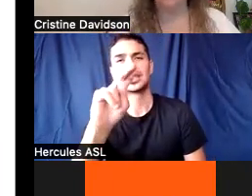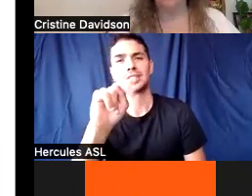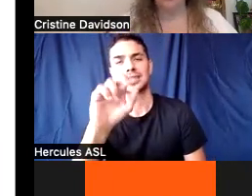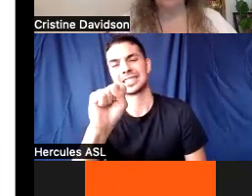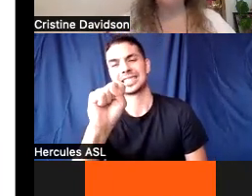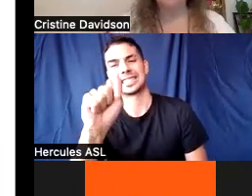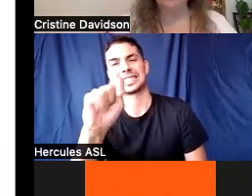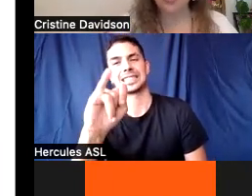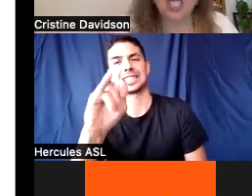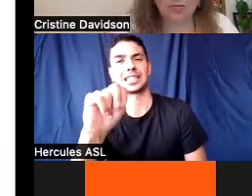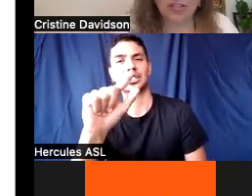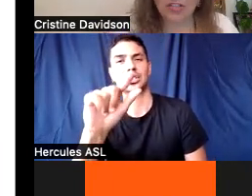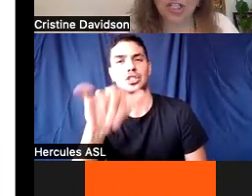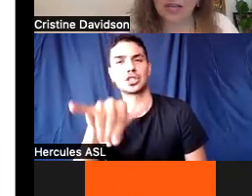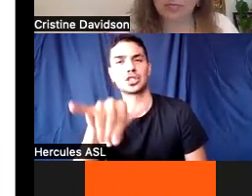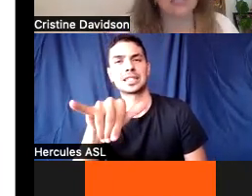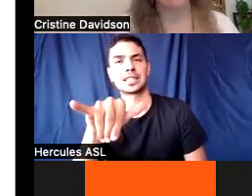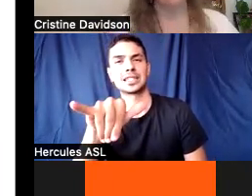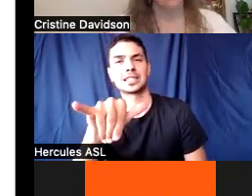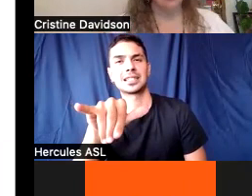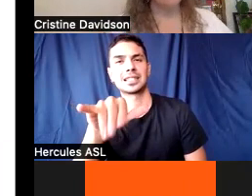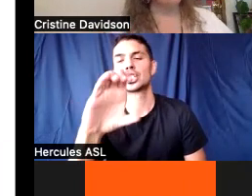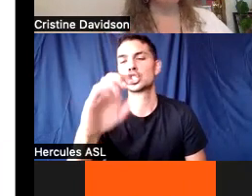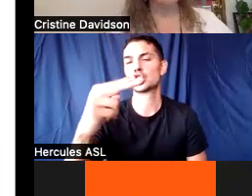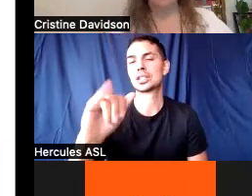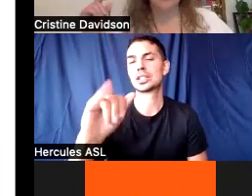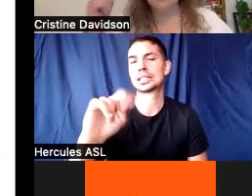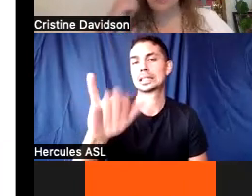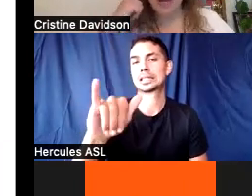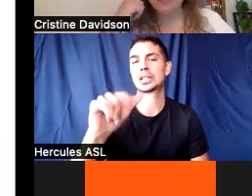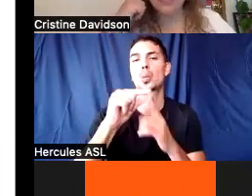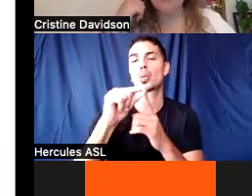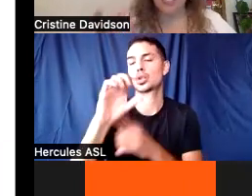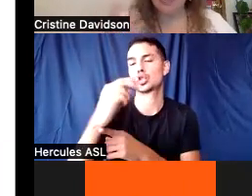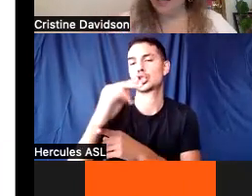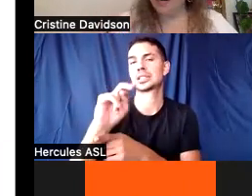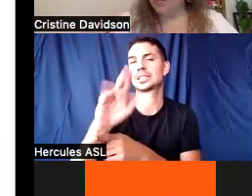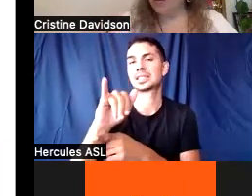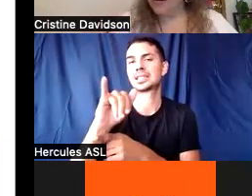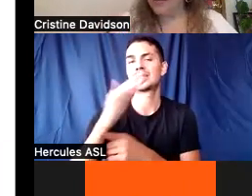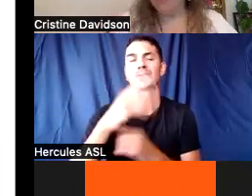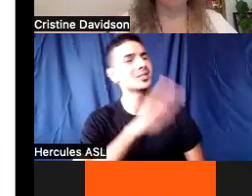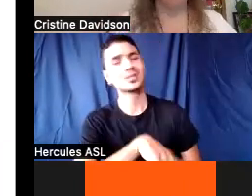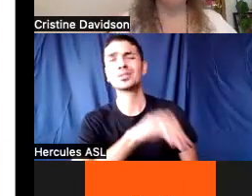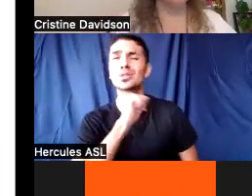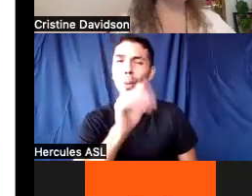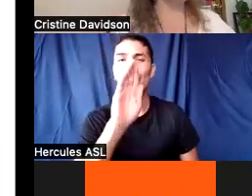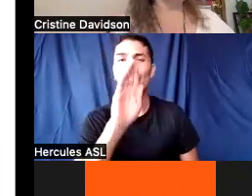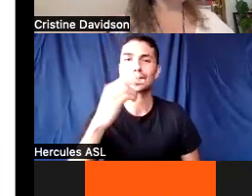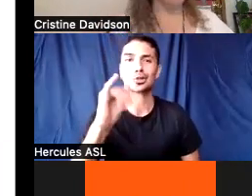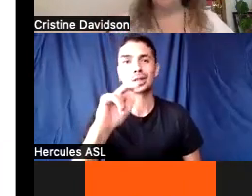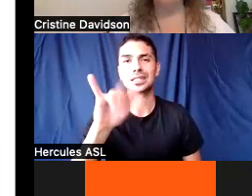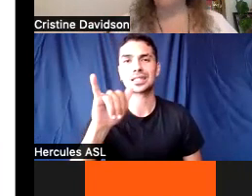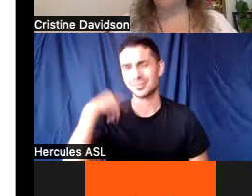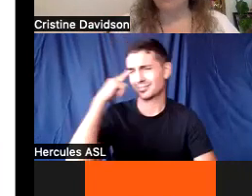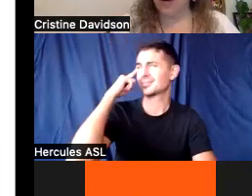chips, right? Don't be so chintzy with your chips. And for some reason, it popped into my head, like, where did that even, chintzy,